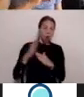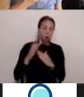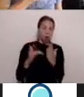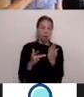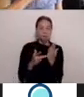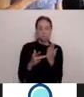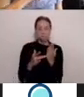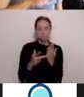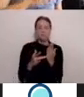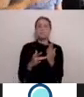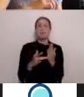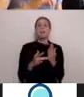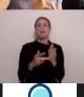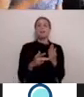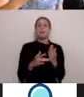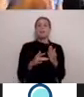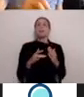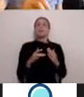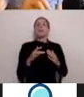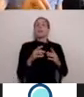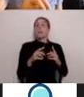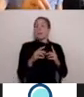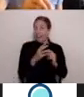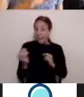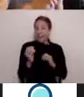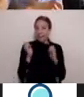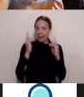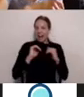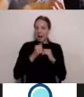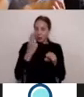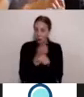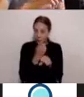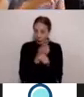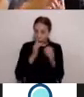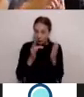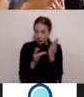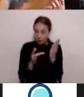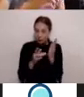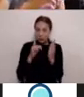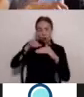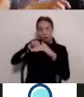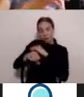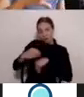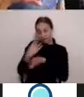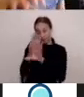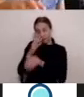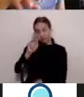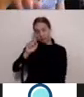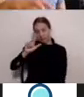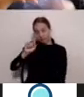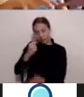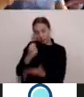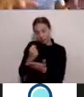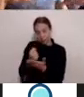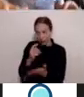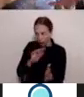education around how to use that technology to access teletherapy. So actually some of our family leaders were helping families